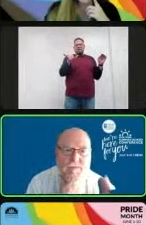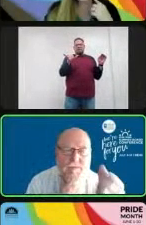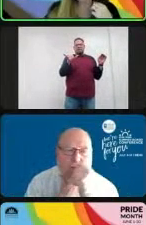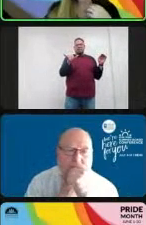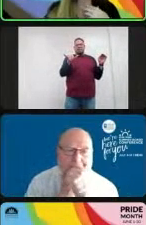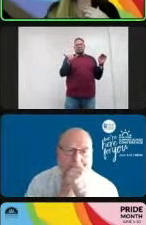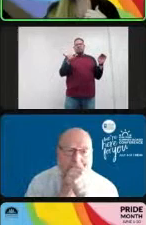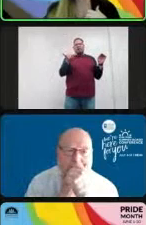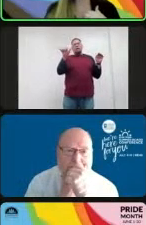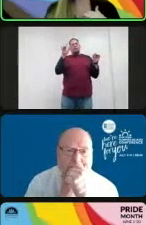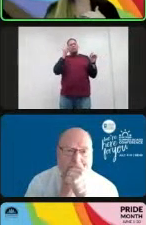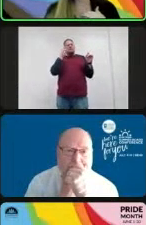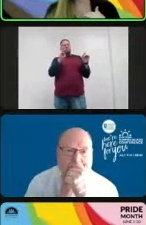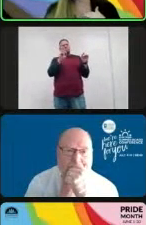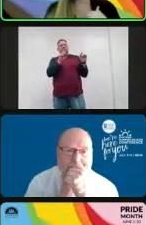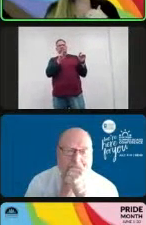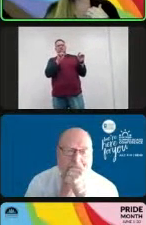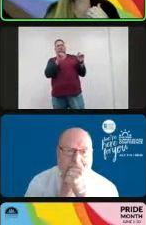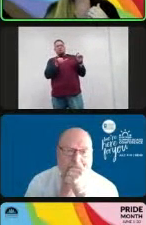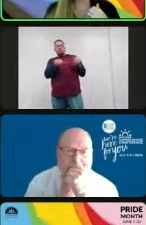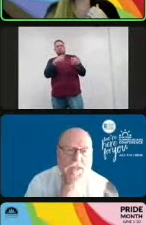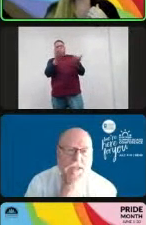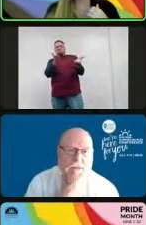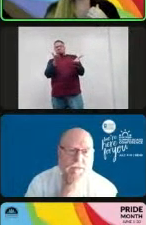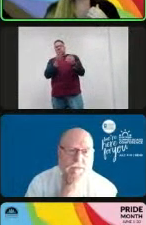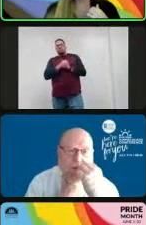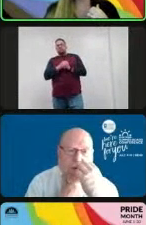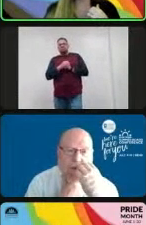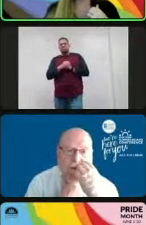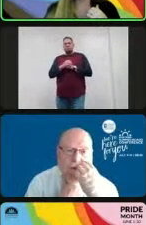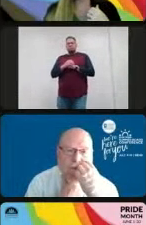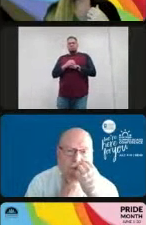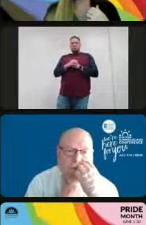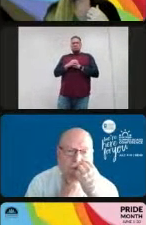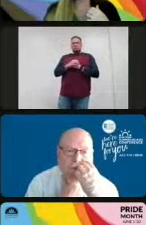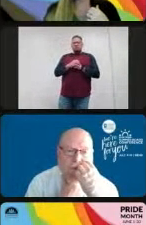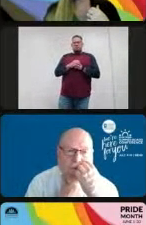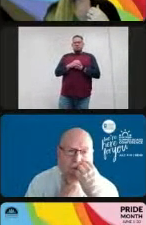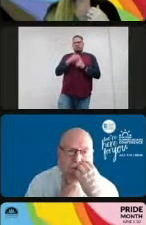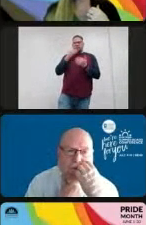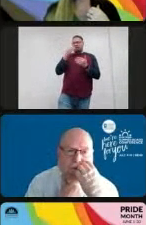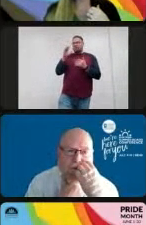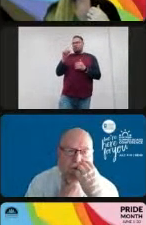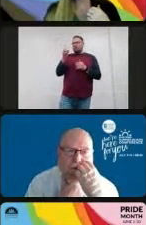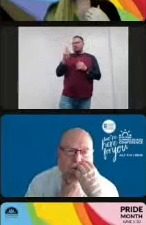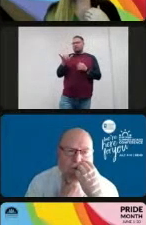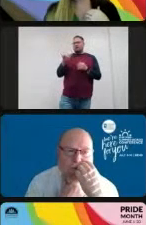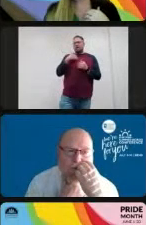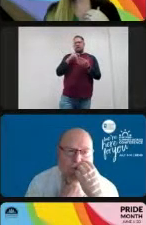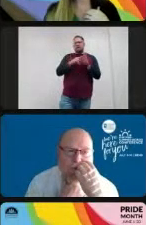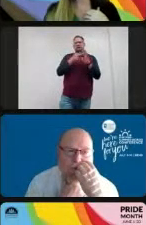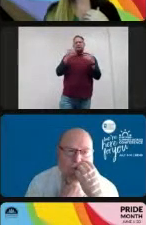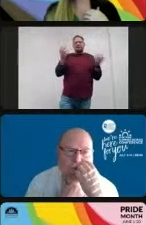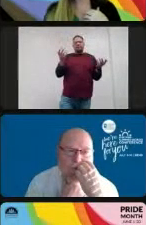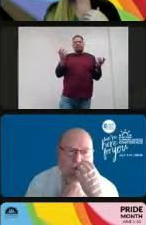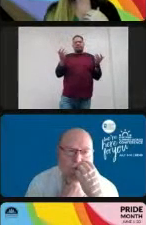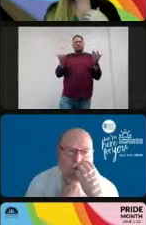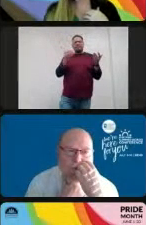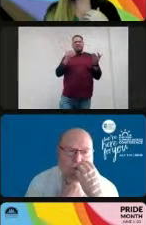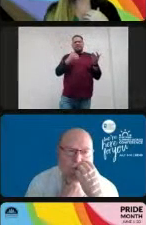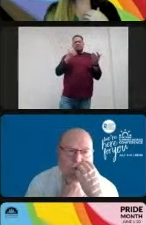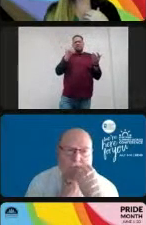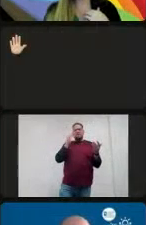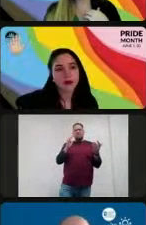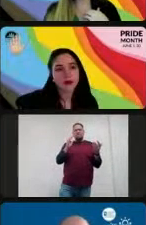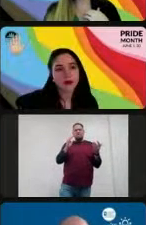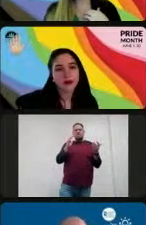I think Marty's was up. If Marty, do you want to go? Thank you, Ashley. I mean, maybe I probably don't know what the